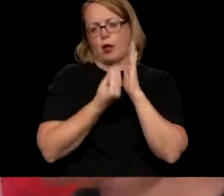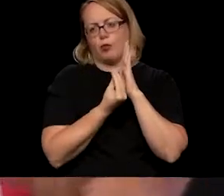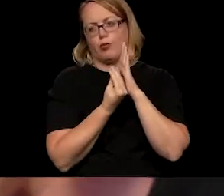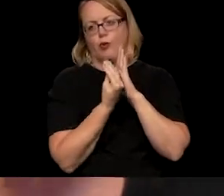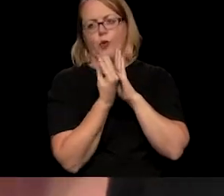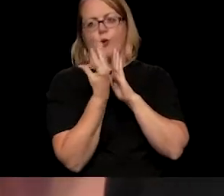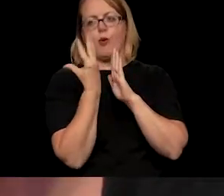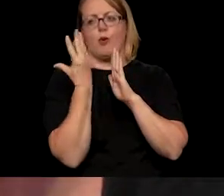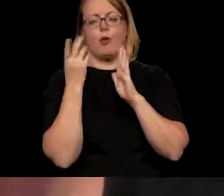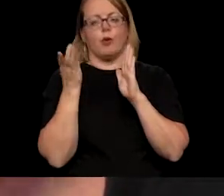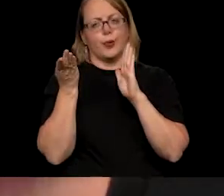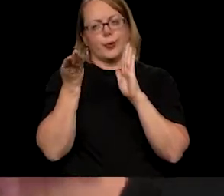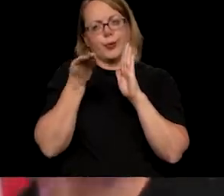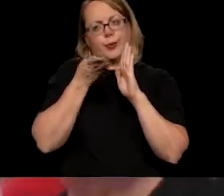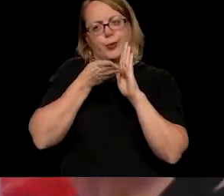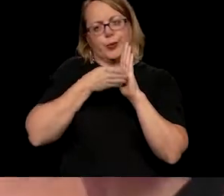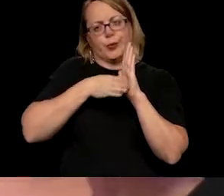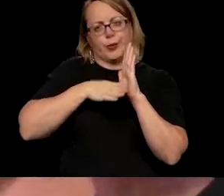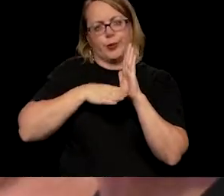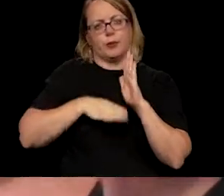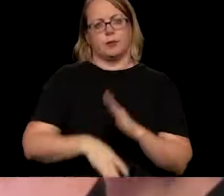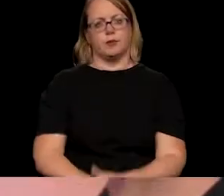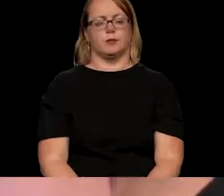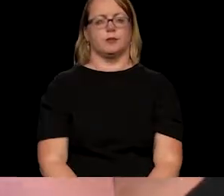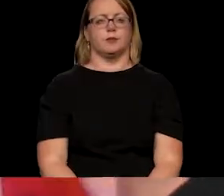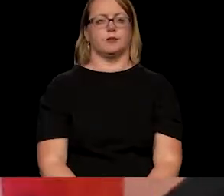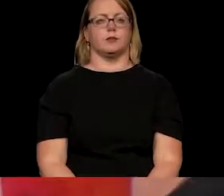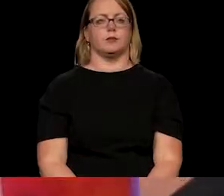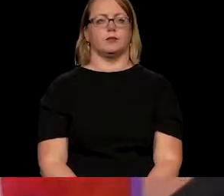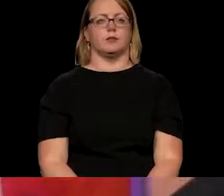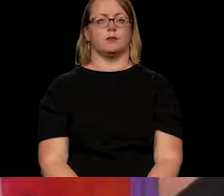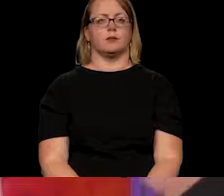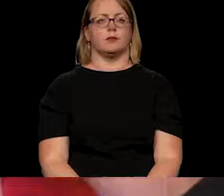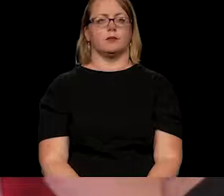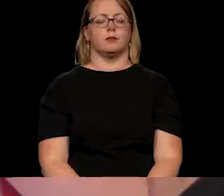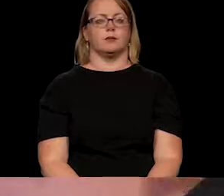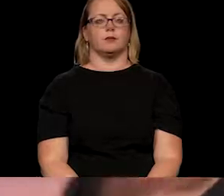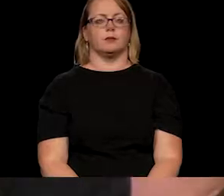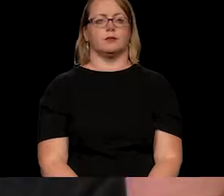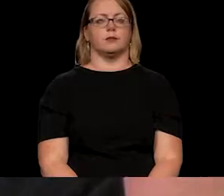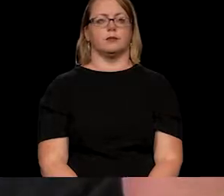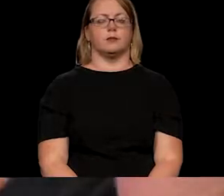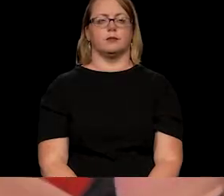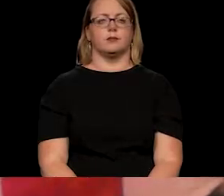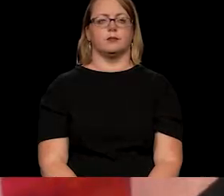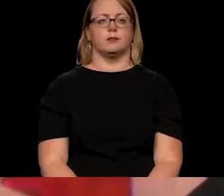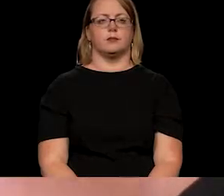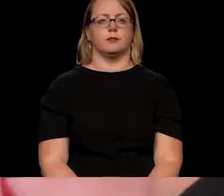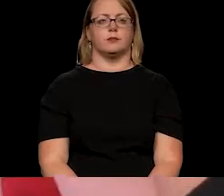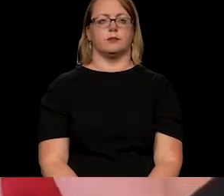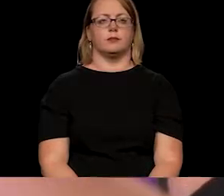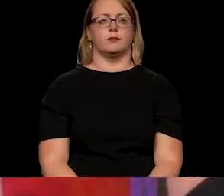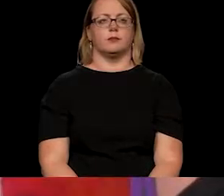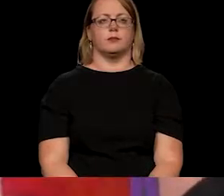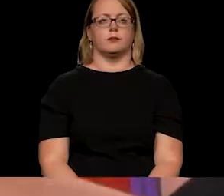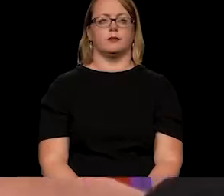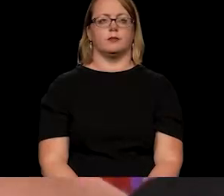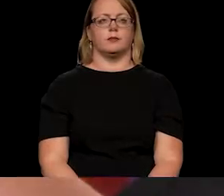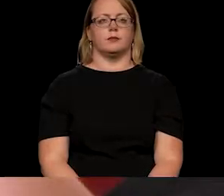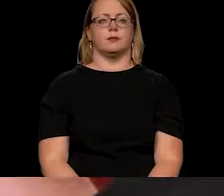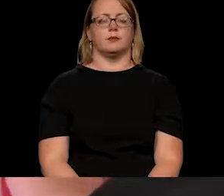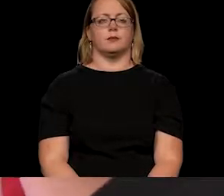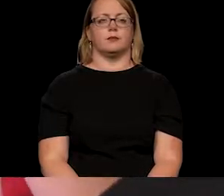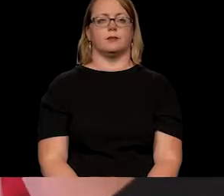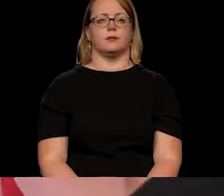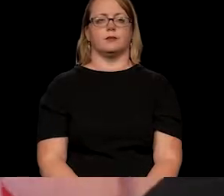out. So I'm going to go ahead and put a few on each tree. So I'm going left, some going right, some